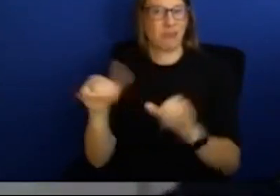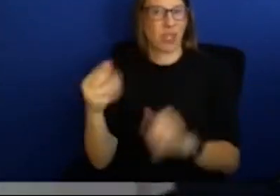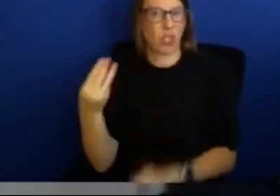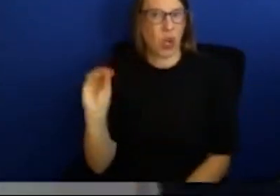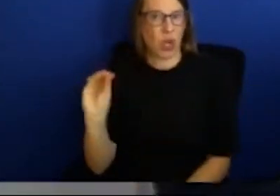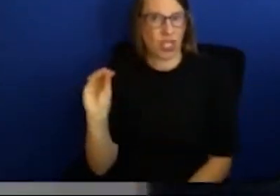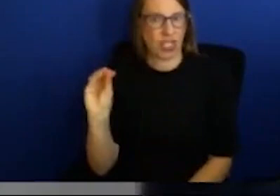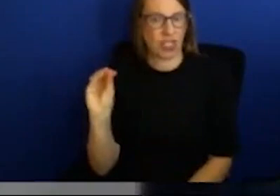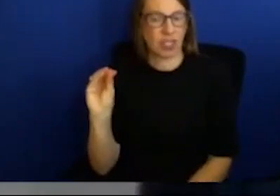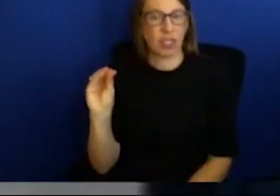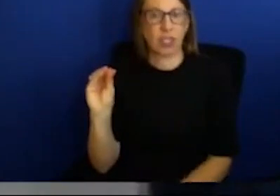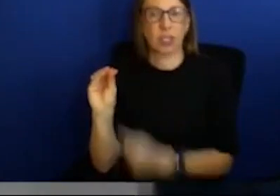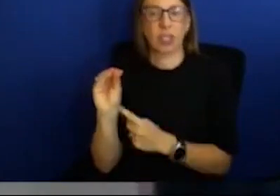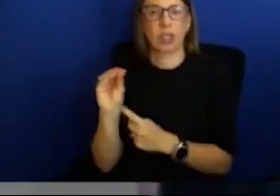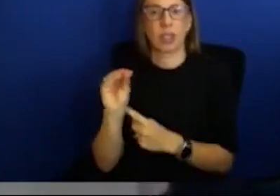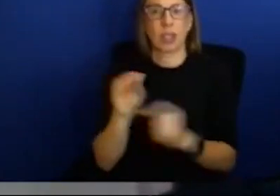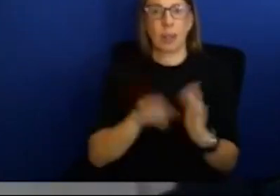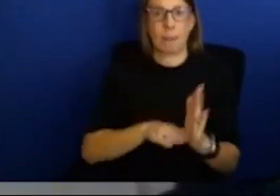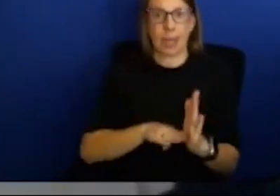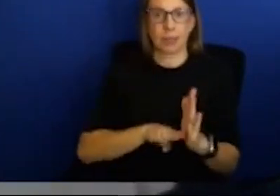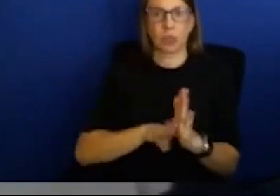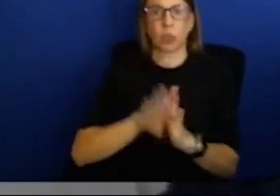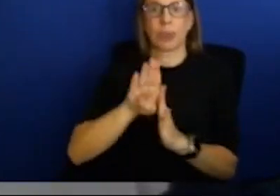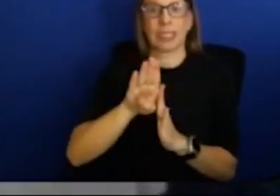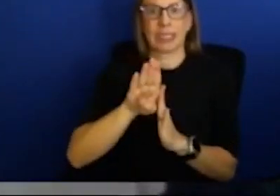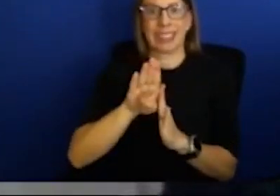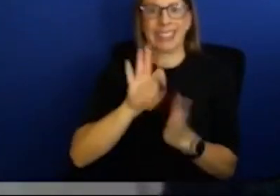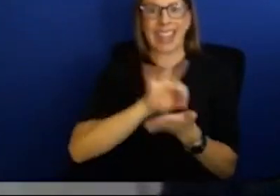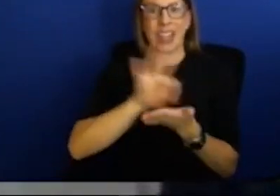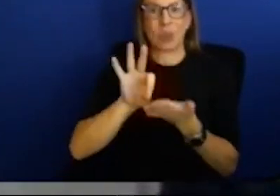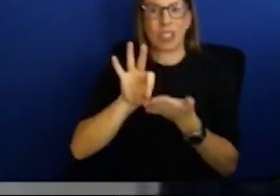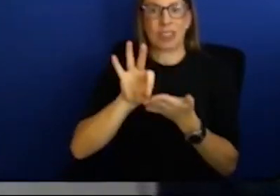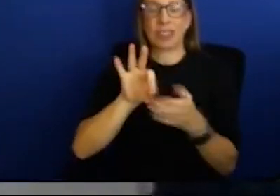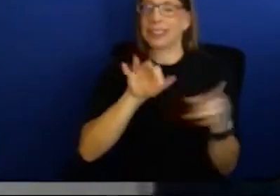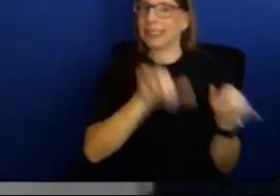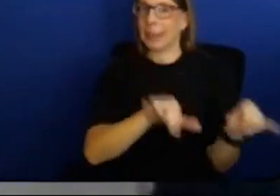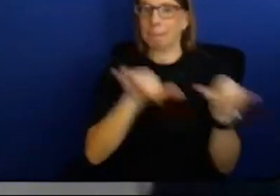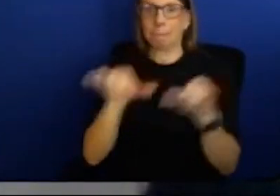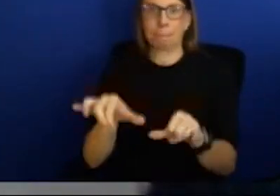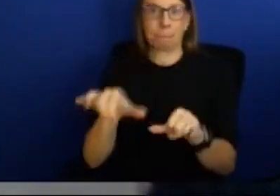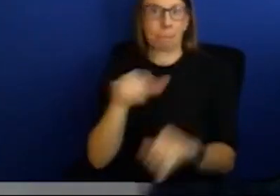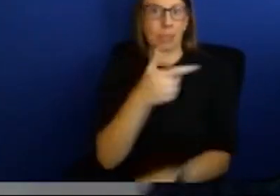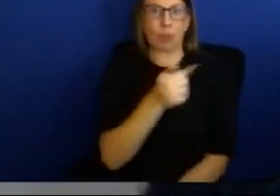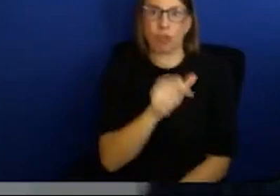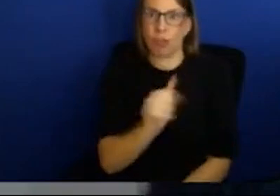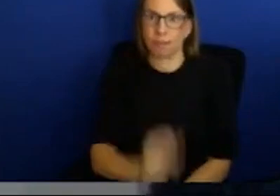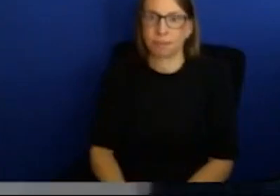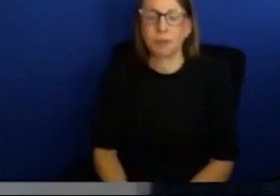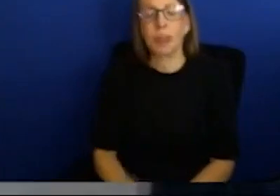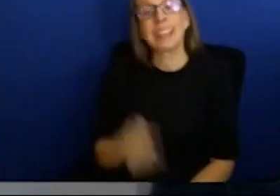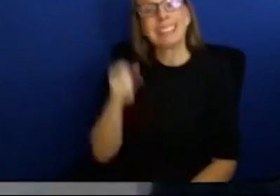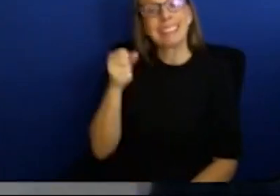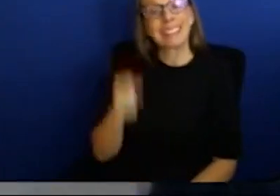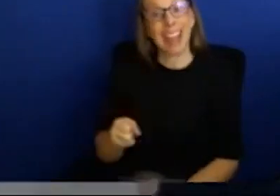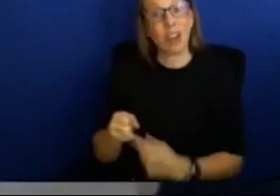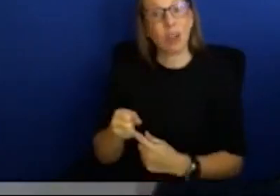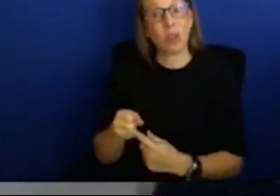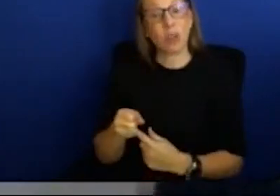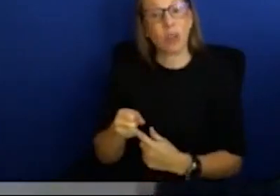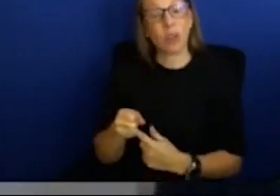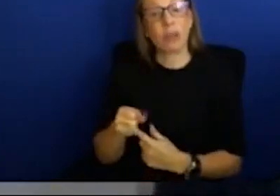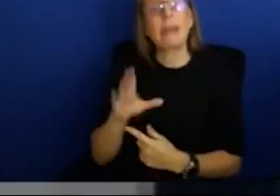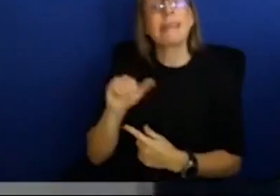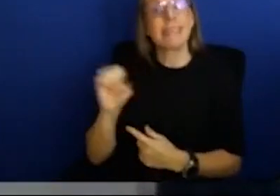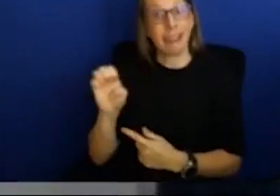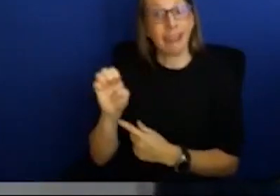From going from base to peak, it took 9 weeks, and that proved to be the same for Georgia. But whereas in the South, you're seeing that, yes, the cases